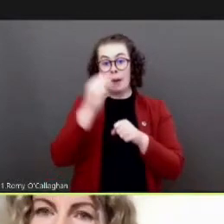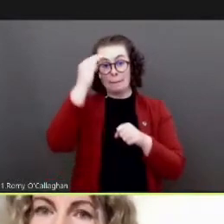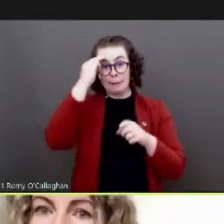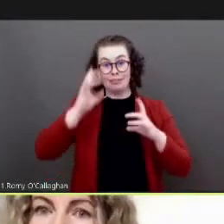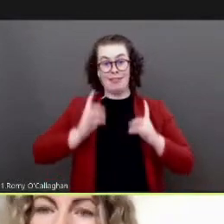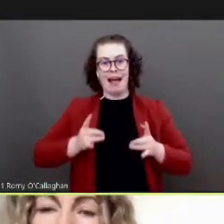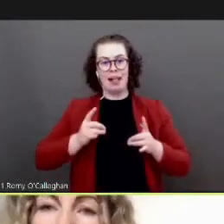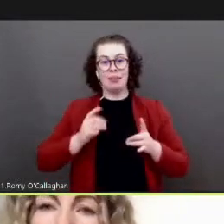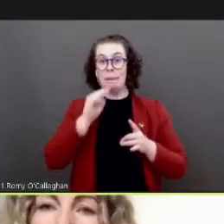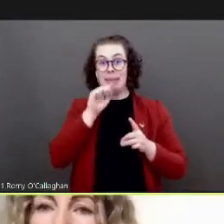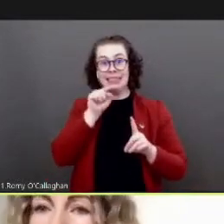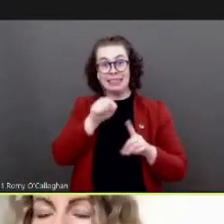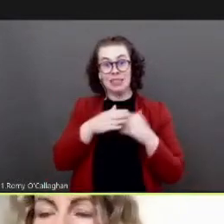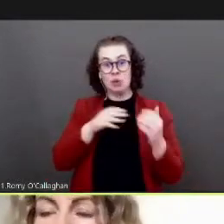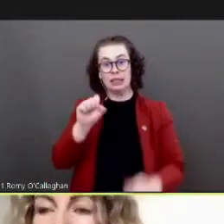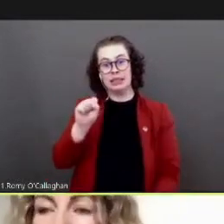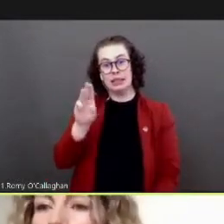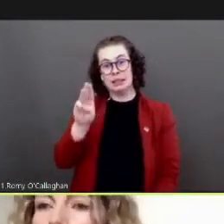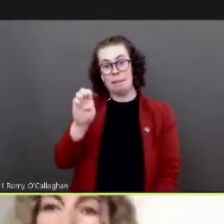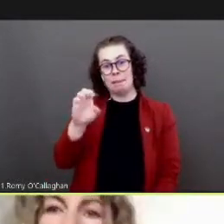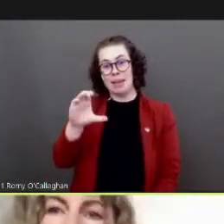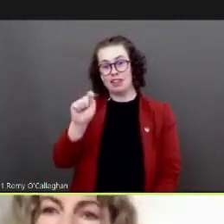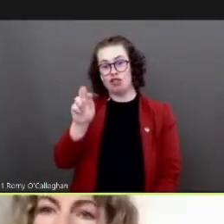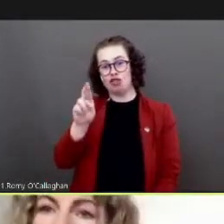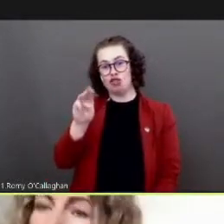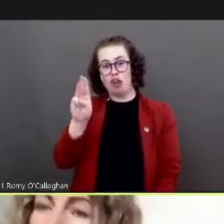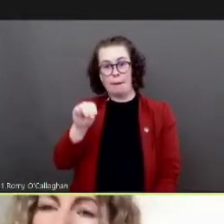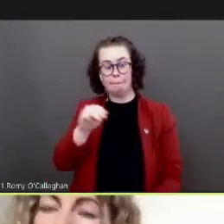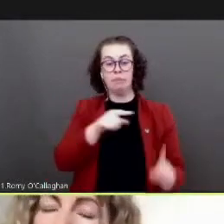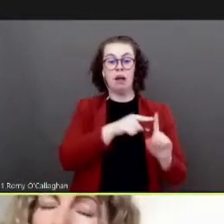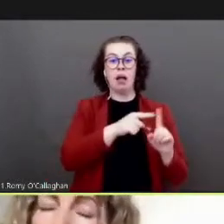spectrum, from healthy to